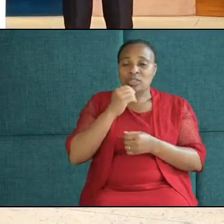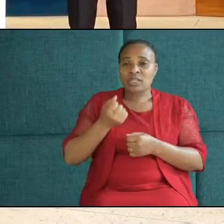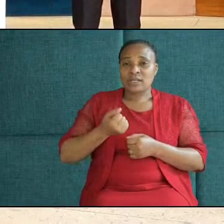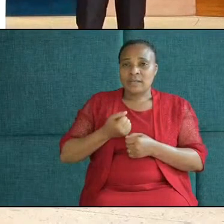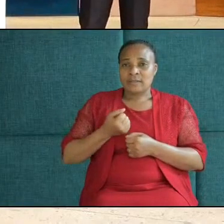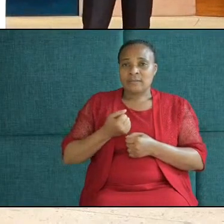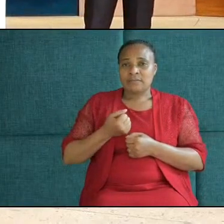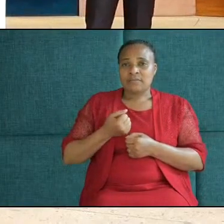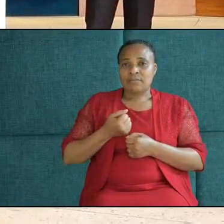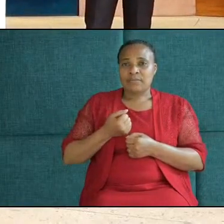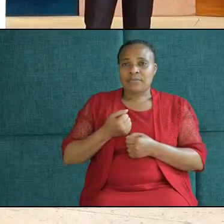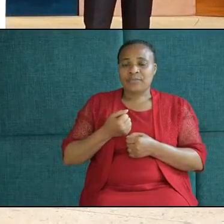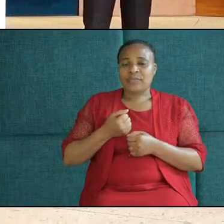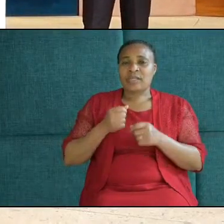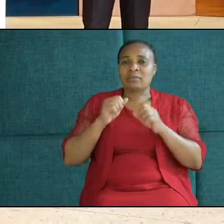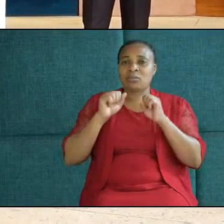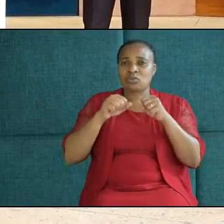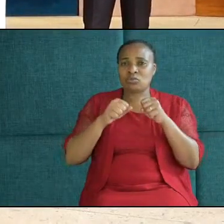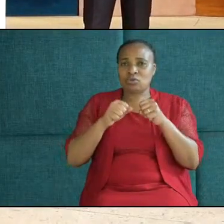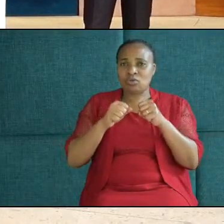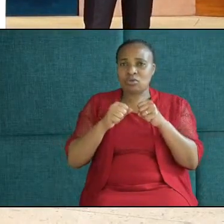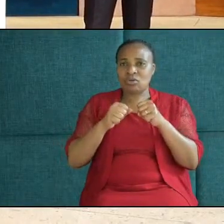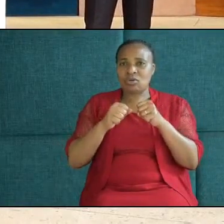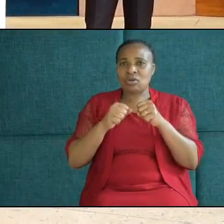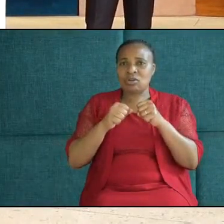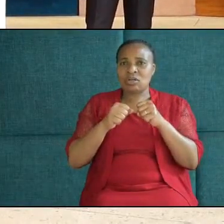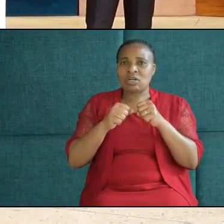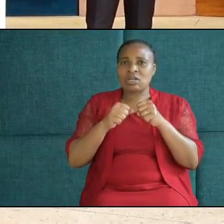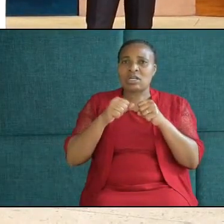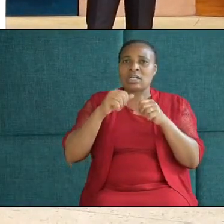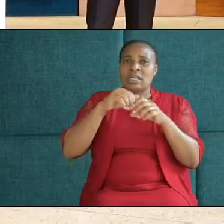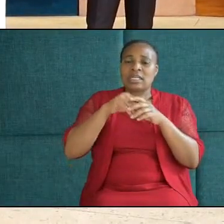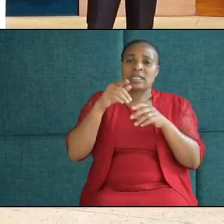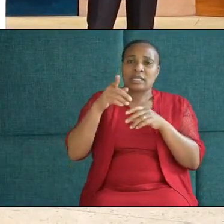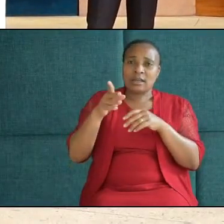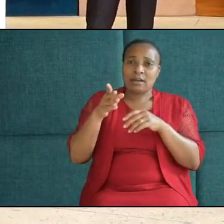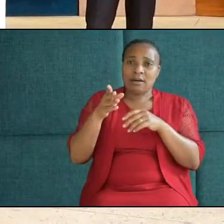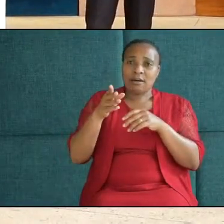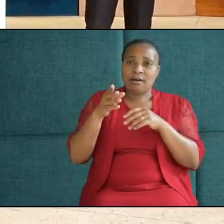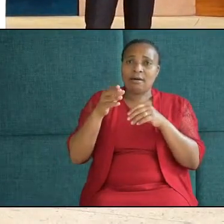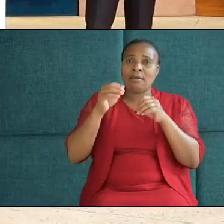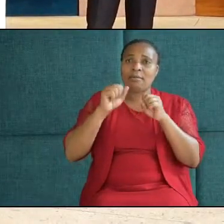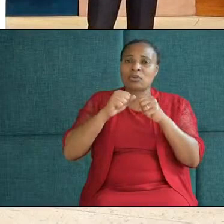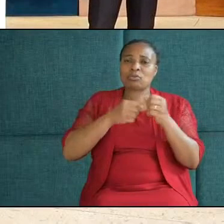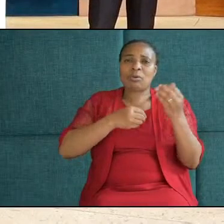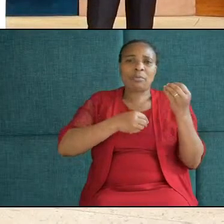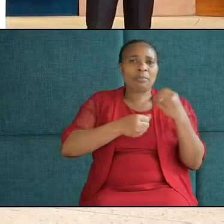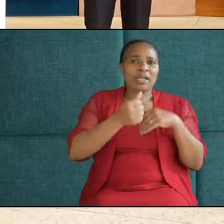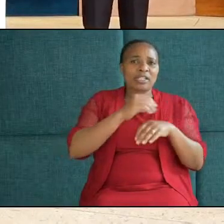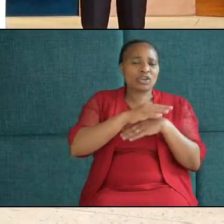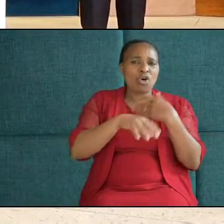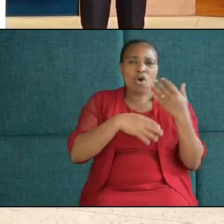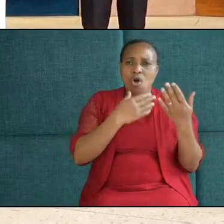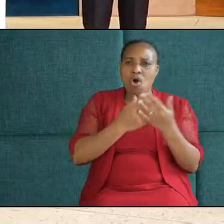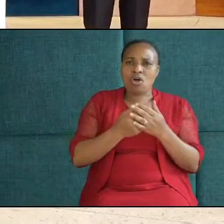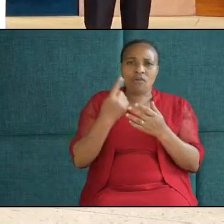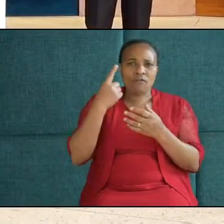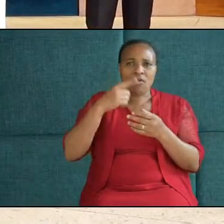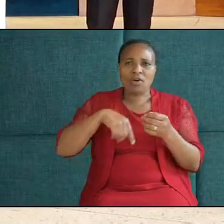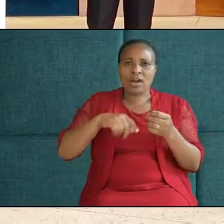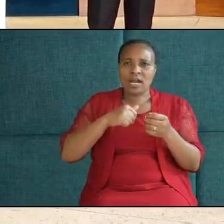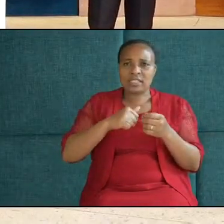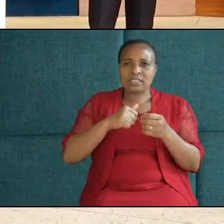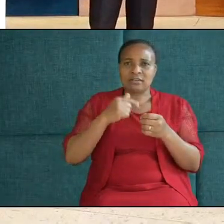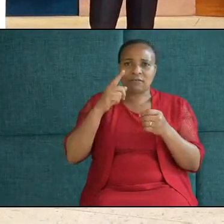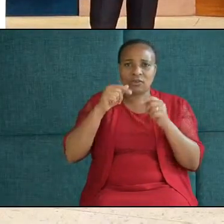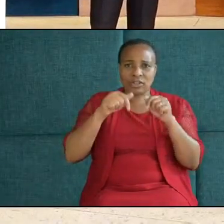girls, that means that when he died on the cross, he paid the full price of our sin. And